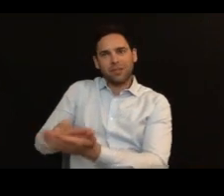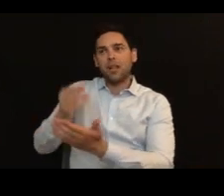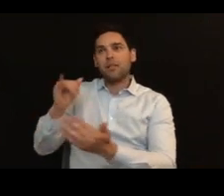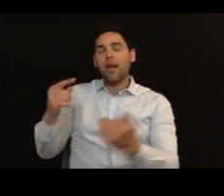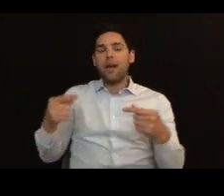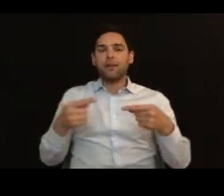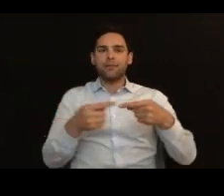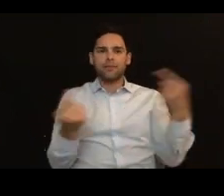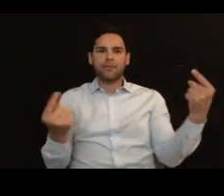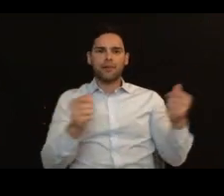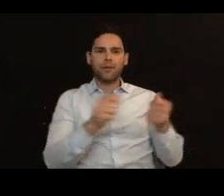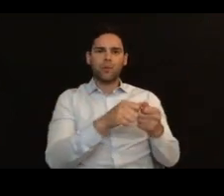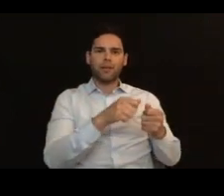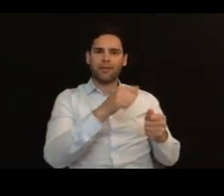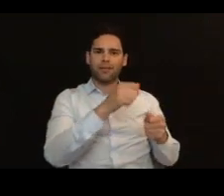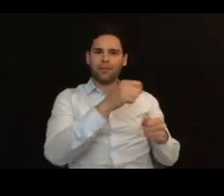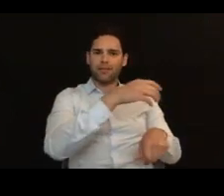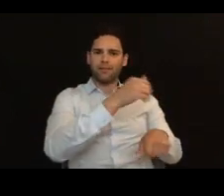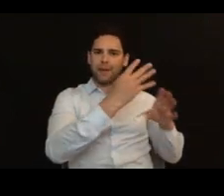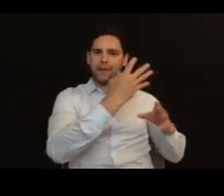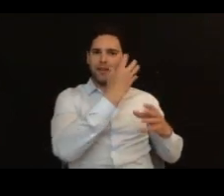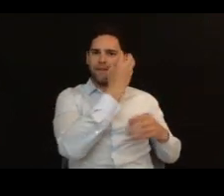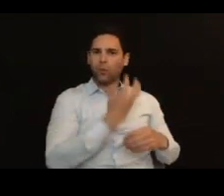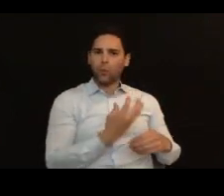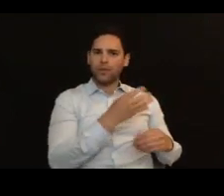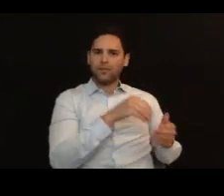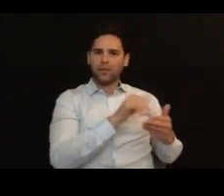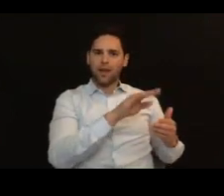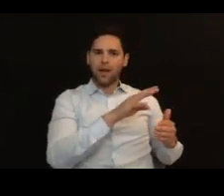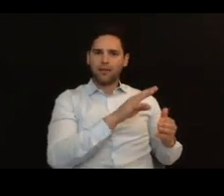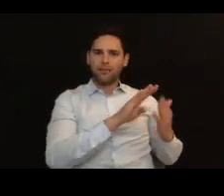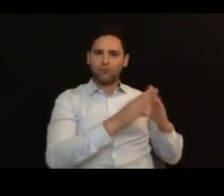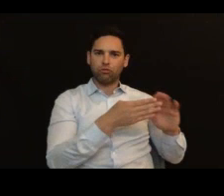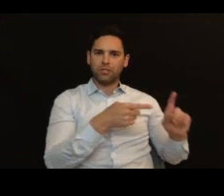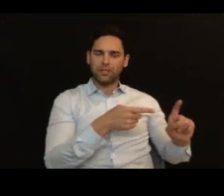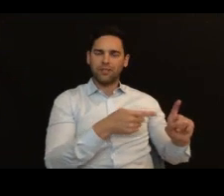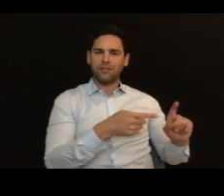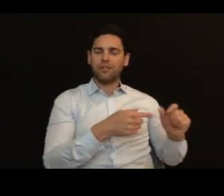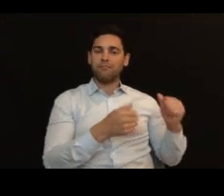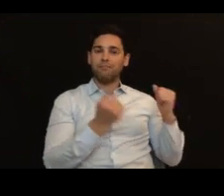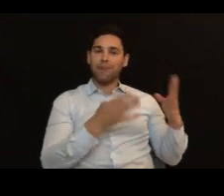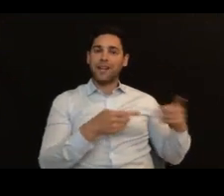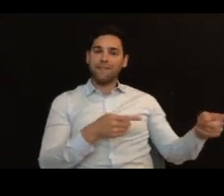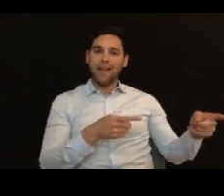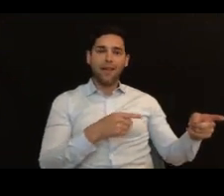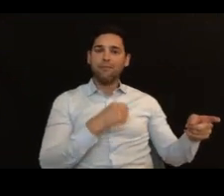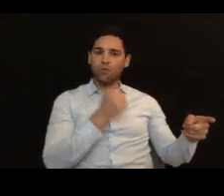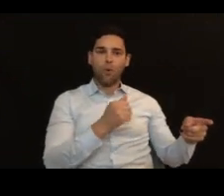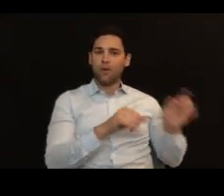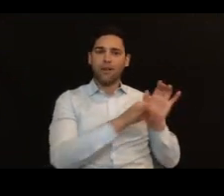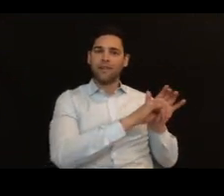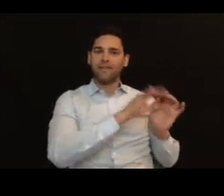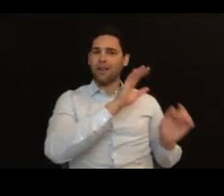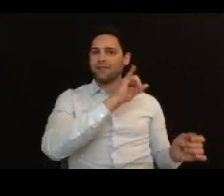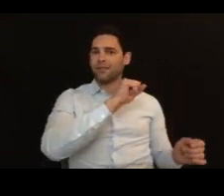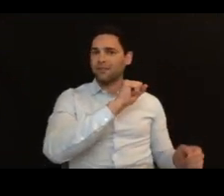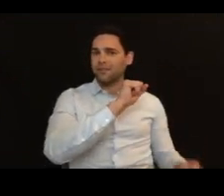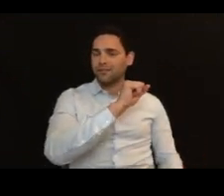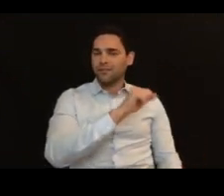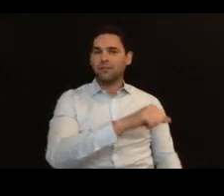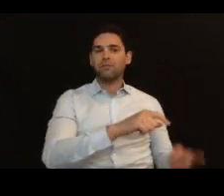of positionality of a lot of the queens in this community, where many of them don't identify as cis. Many of they're not